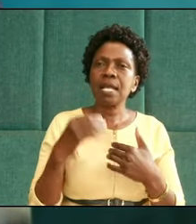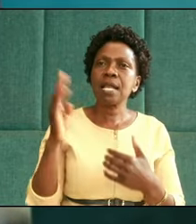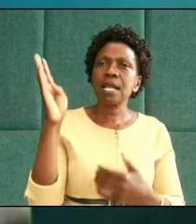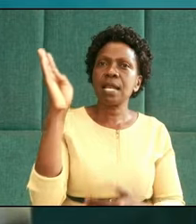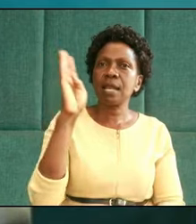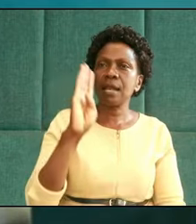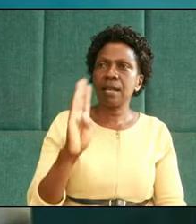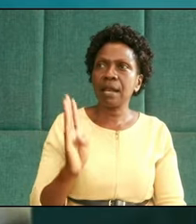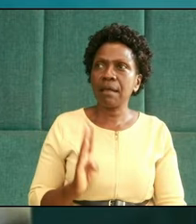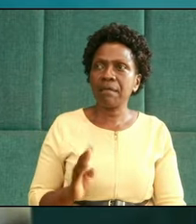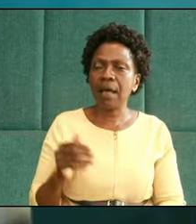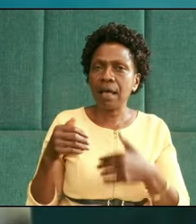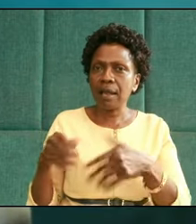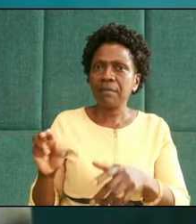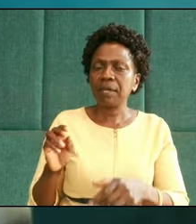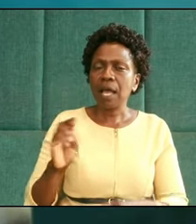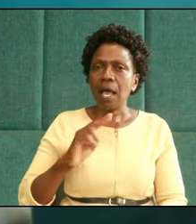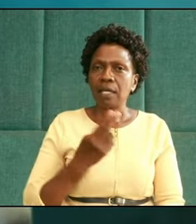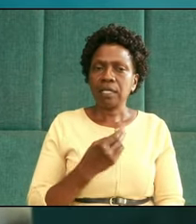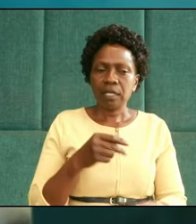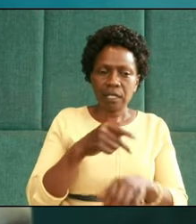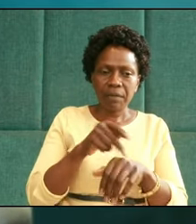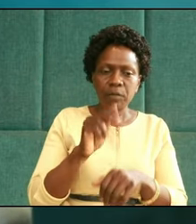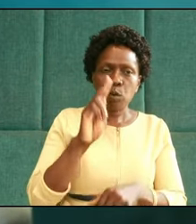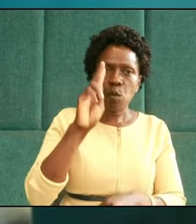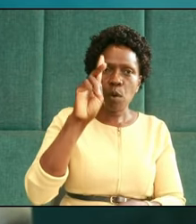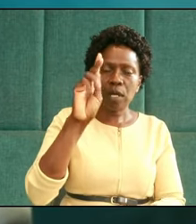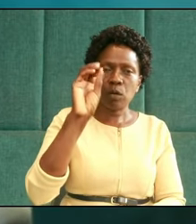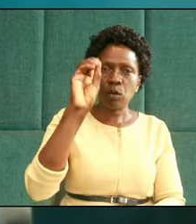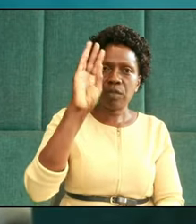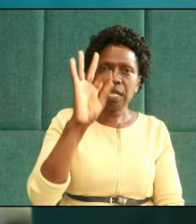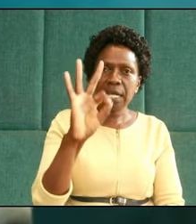who heals us. In Psalms 103,